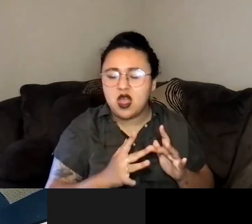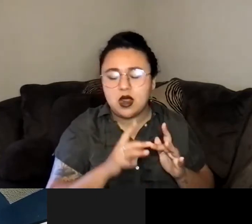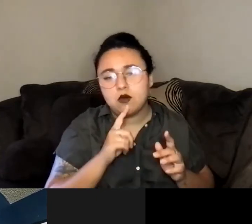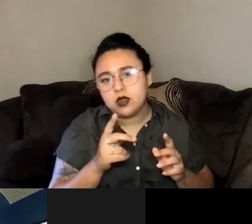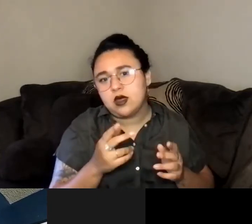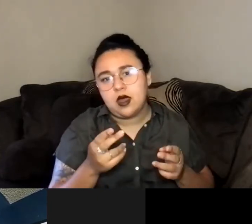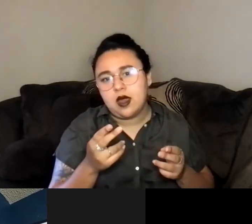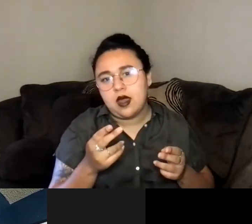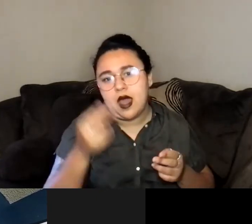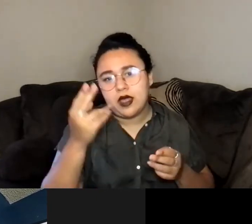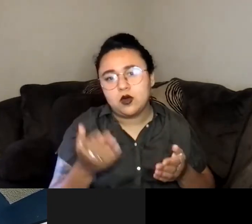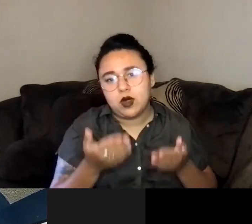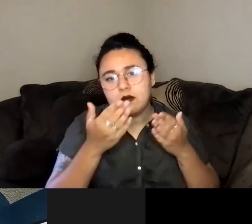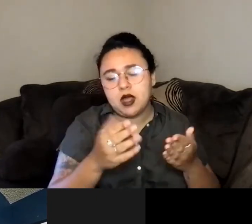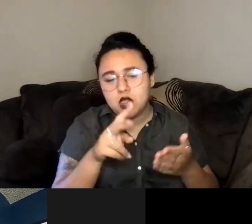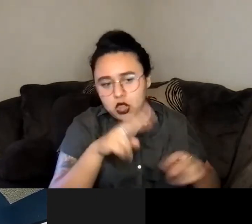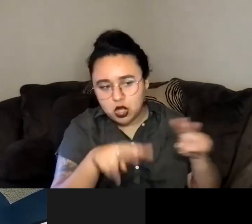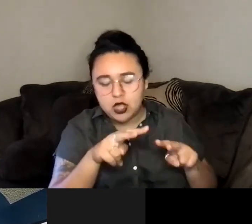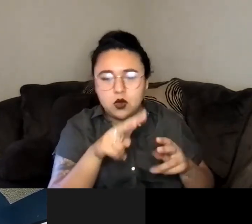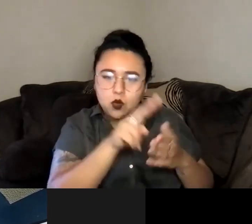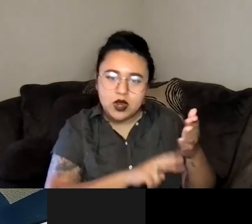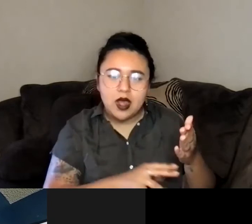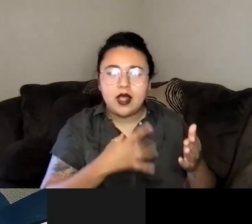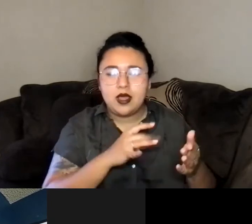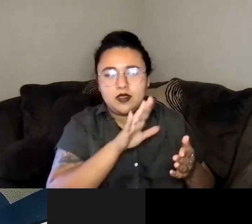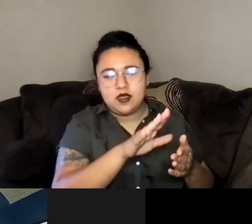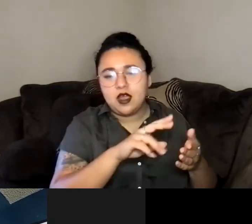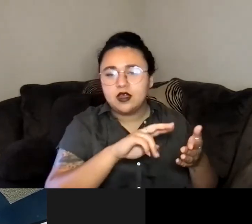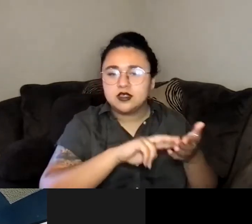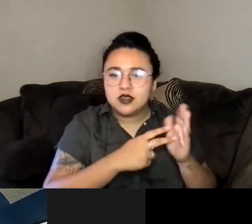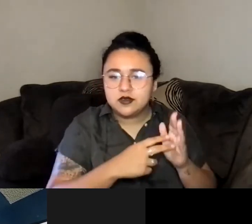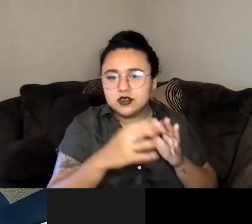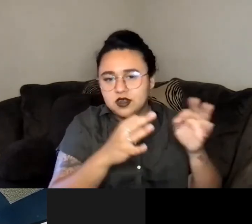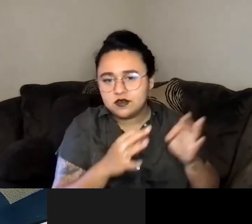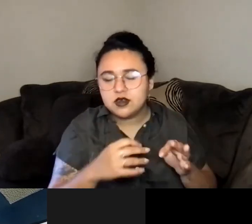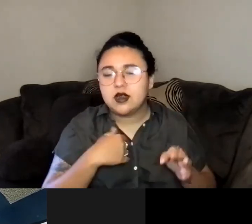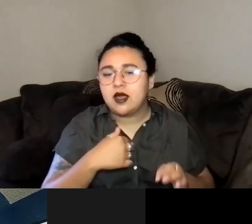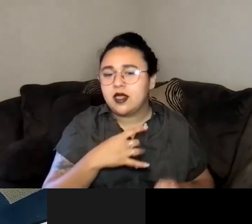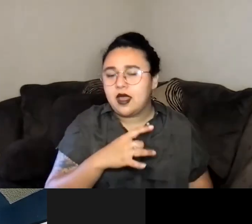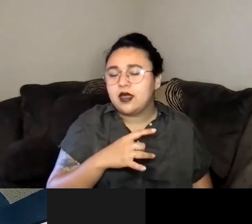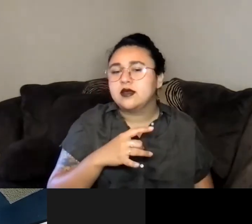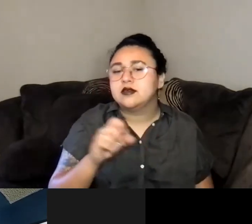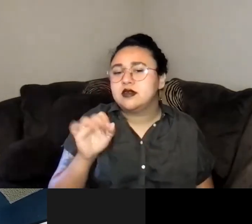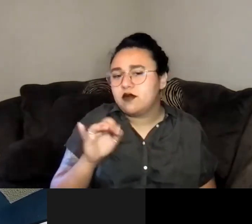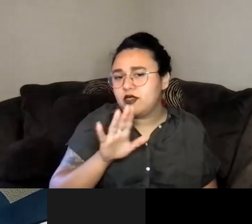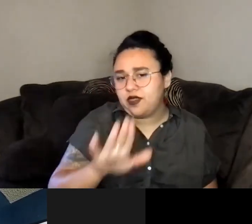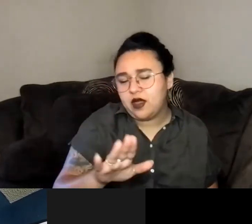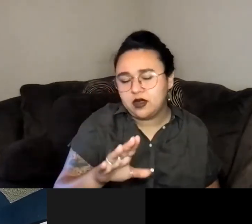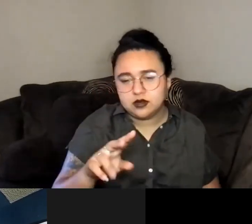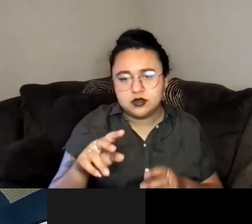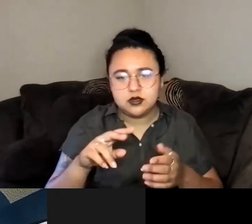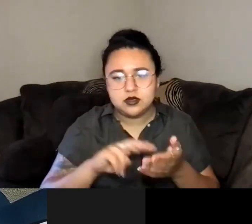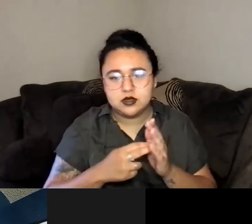Yes, I like their definition, and I like the San Francisco definitions. And